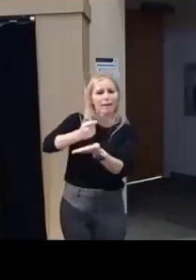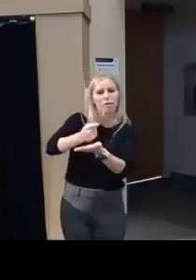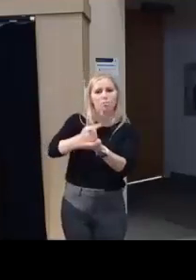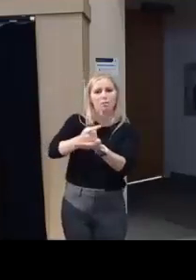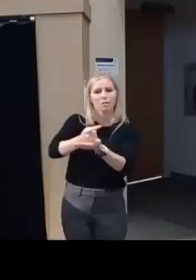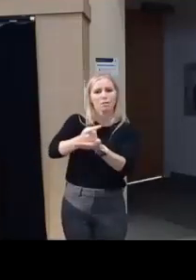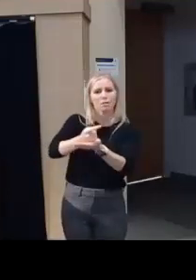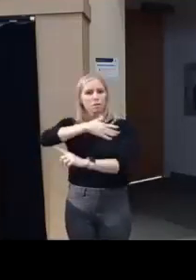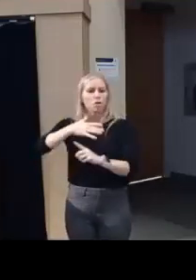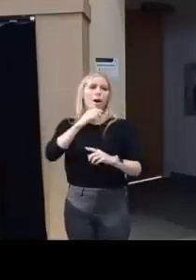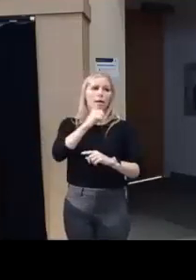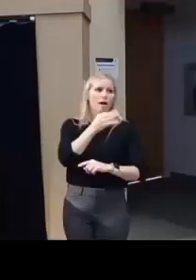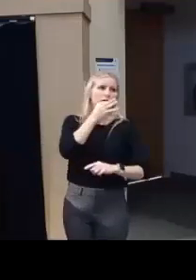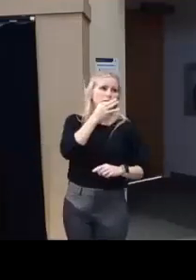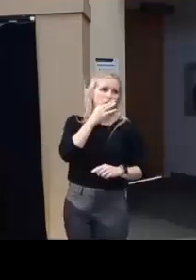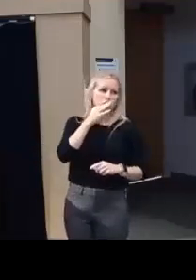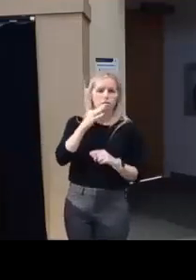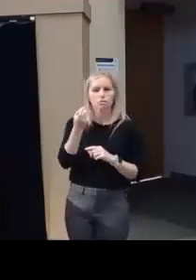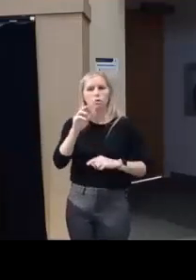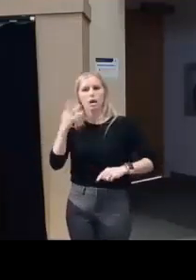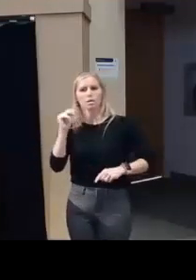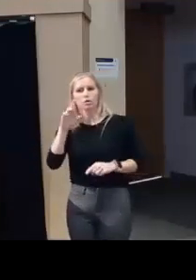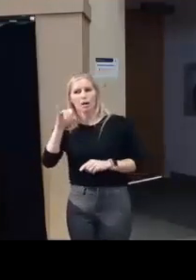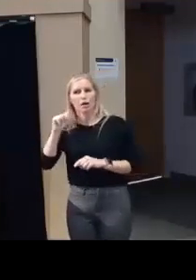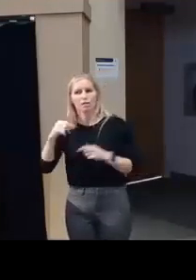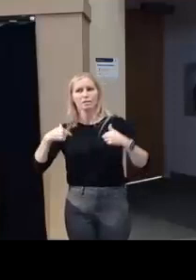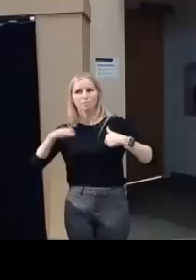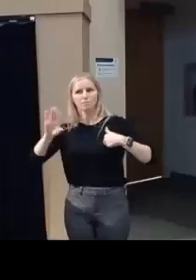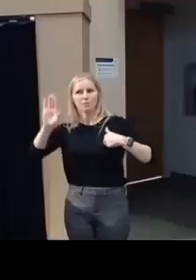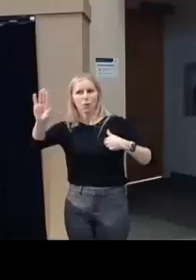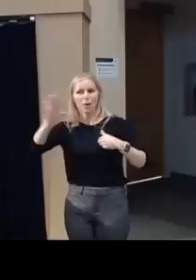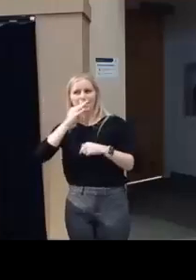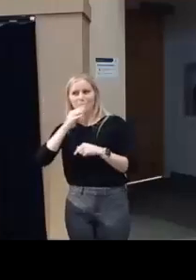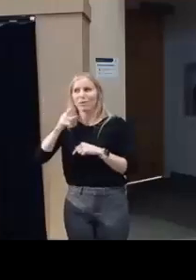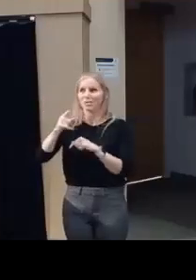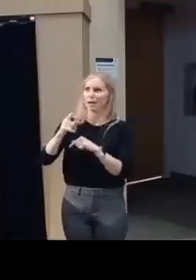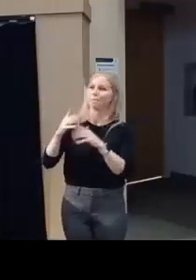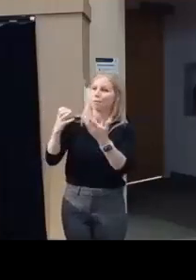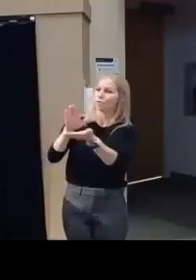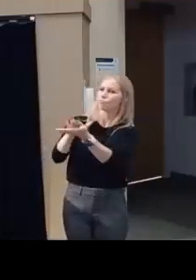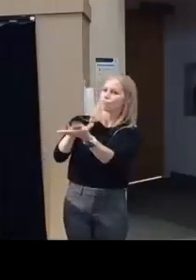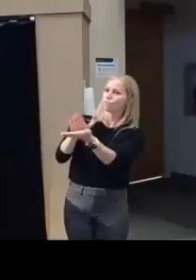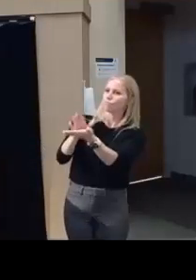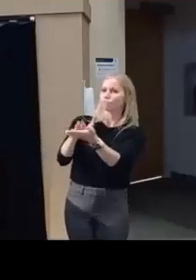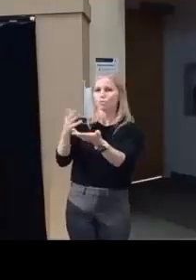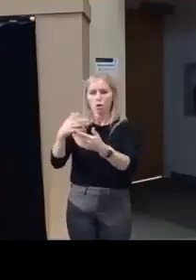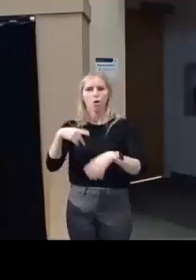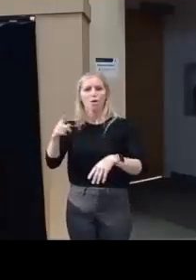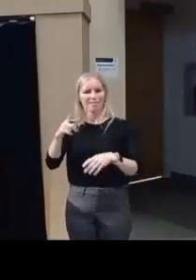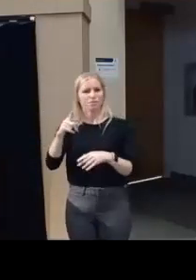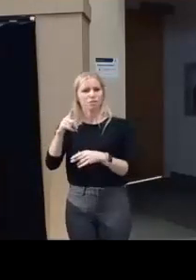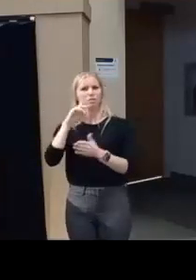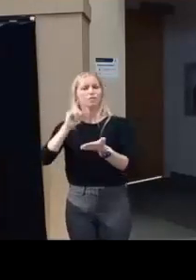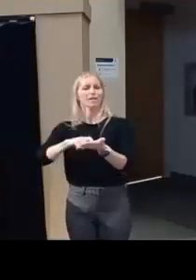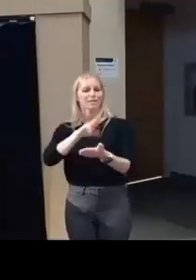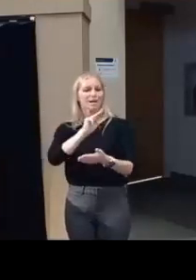to Dr. Harris, but I want to give their team a shout out and to highlight the collaboration between MIPS and addiction psychiatry that really makes